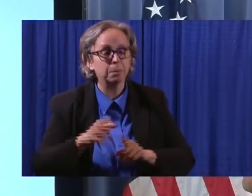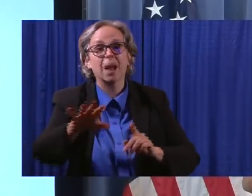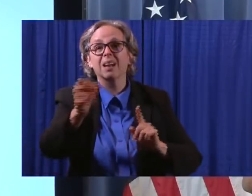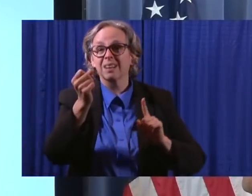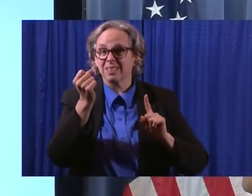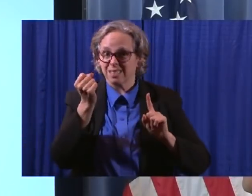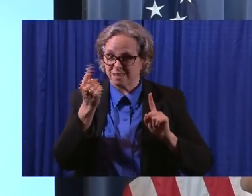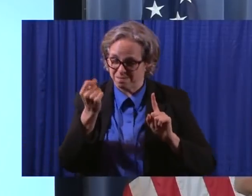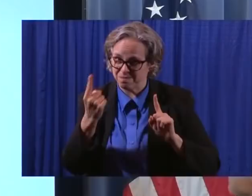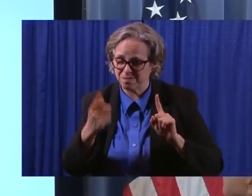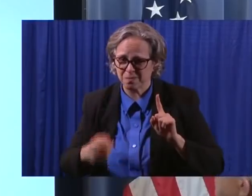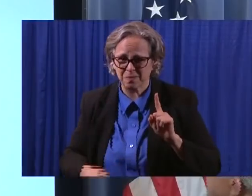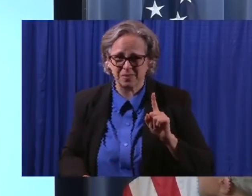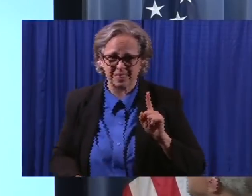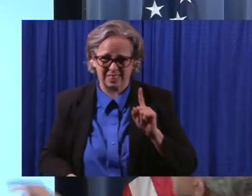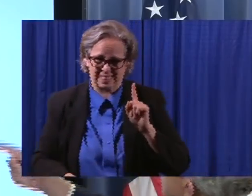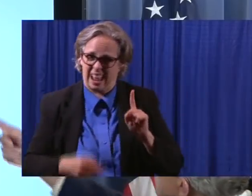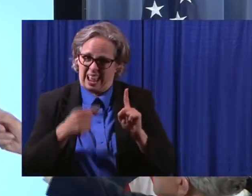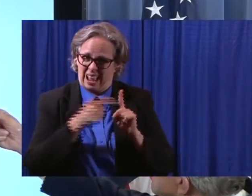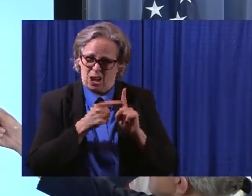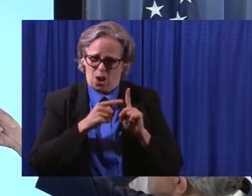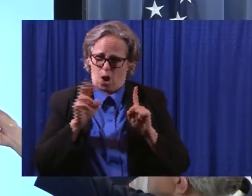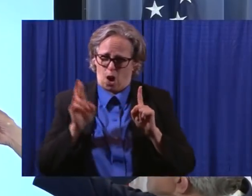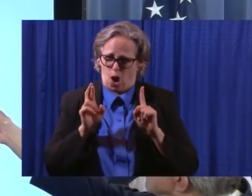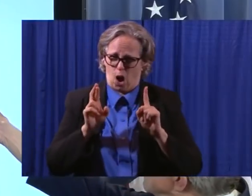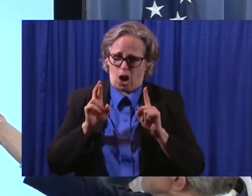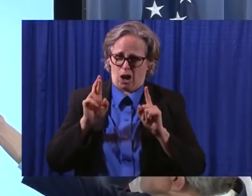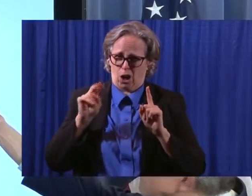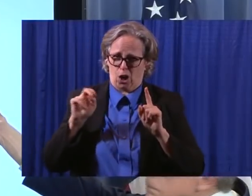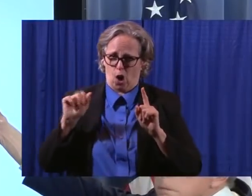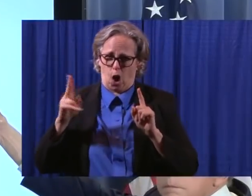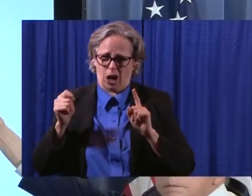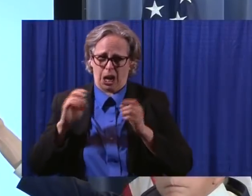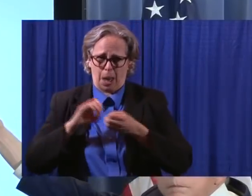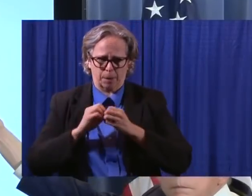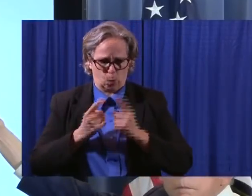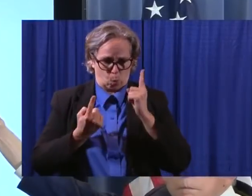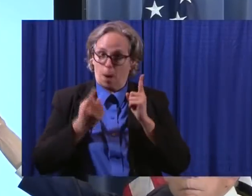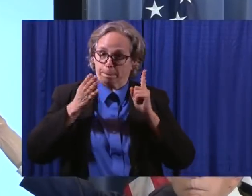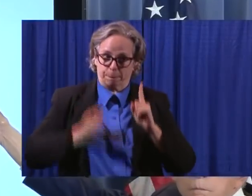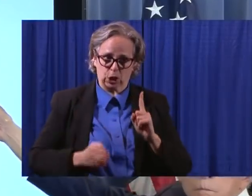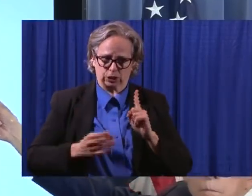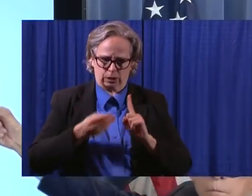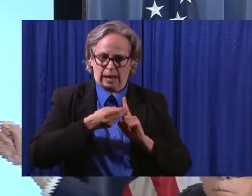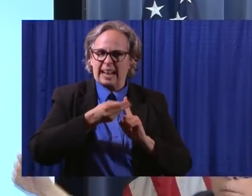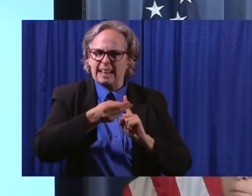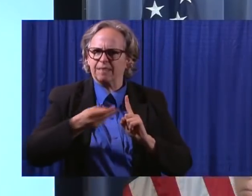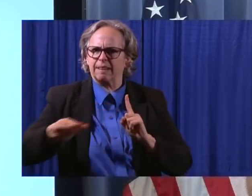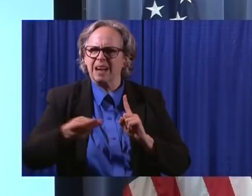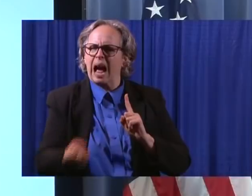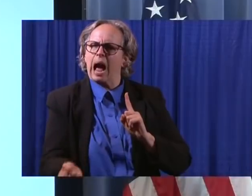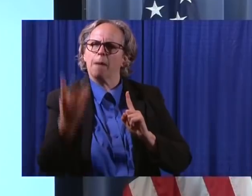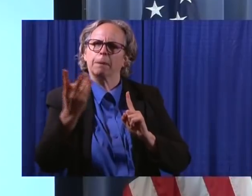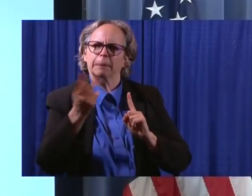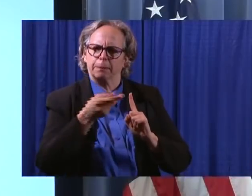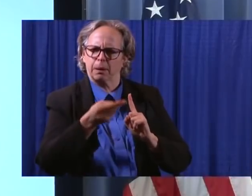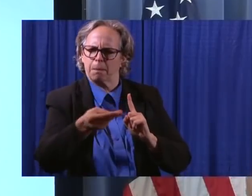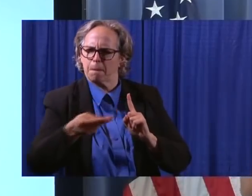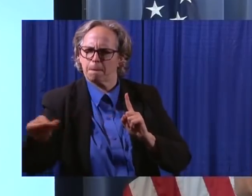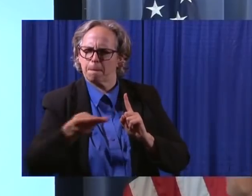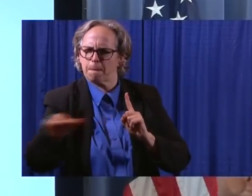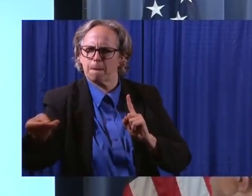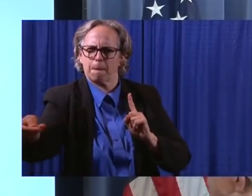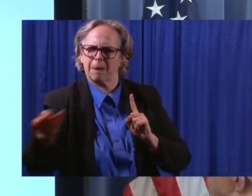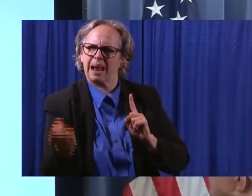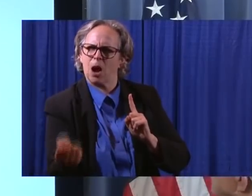that this is a number that tells you the number of people that an infected person will in turn infect.